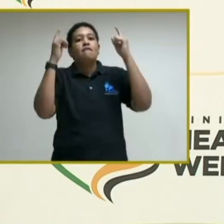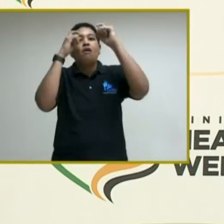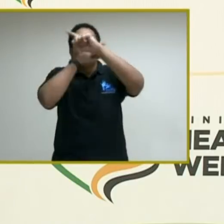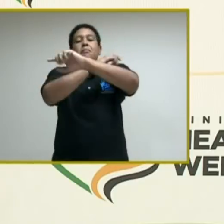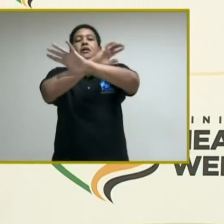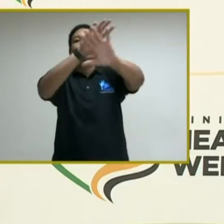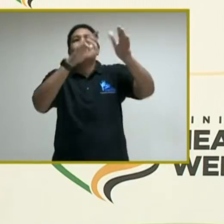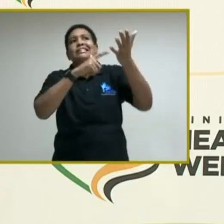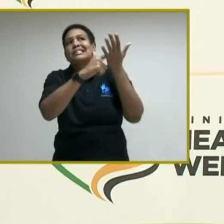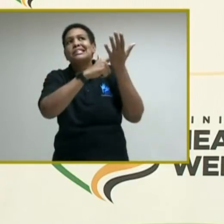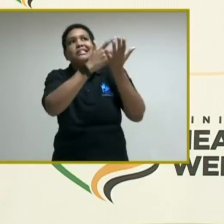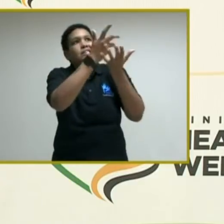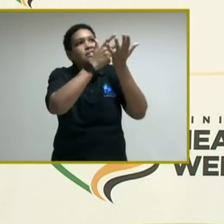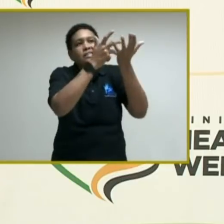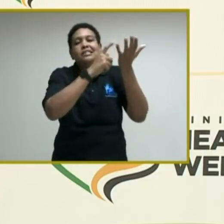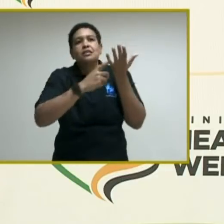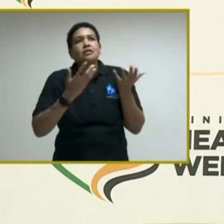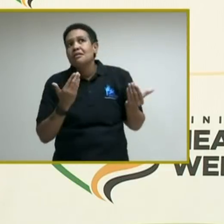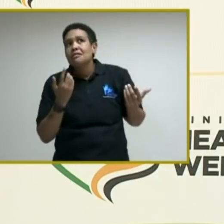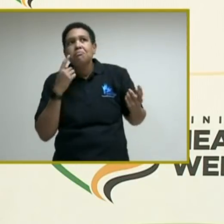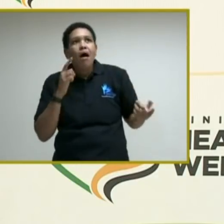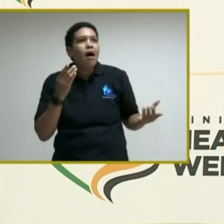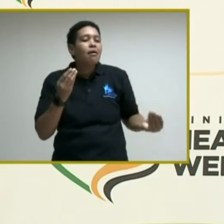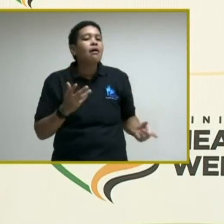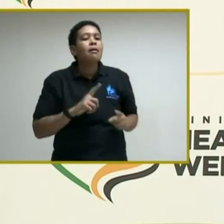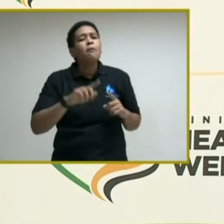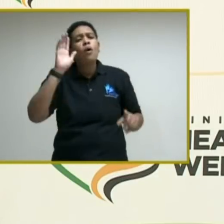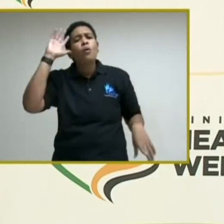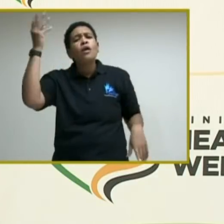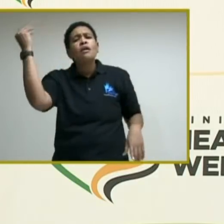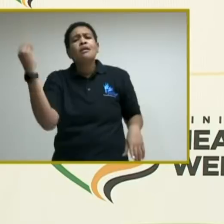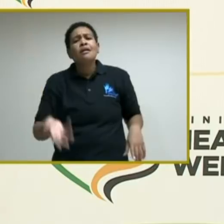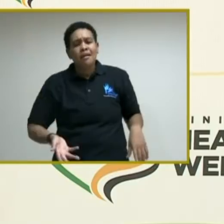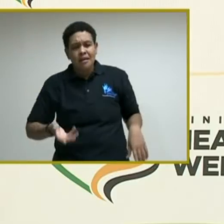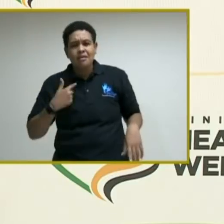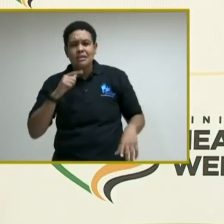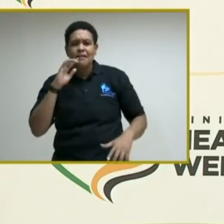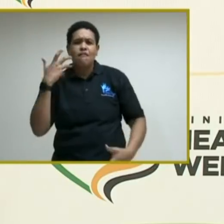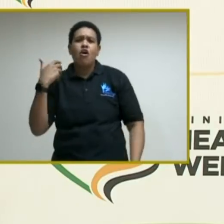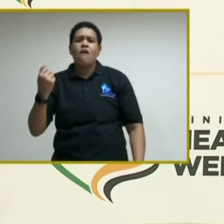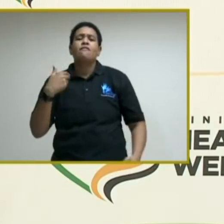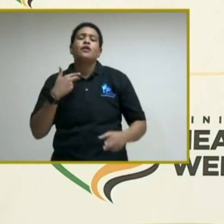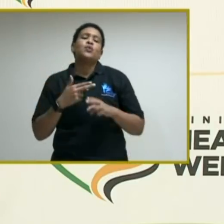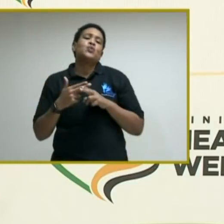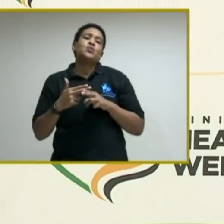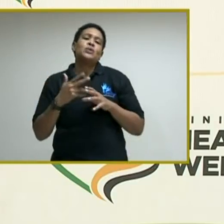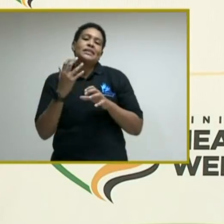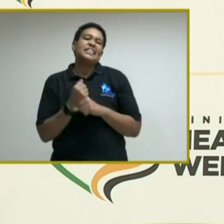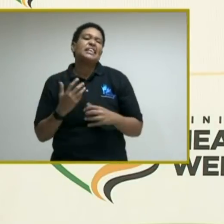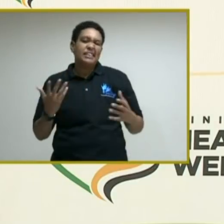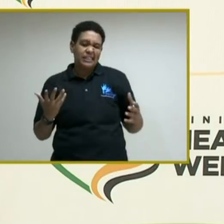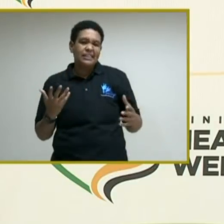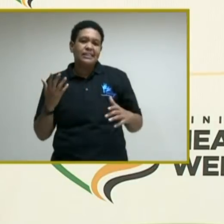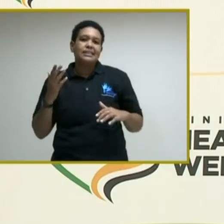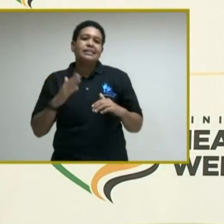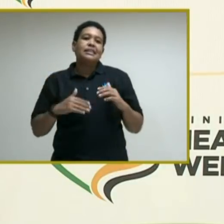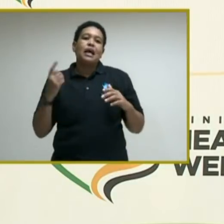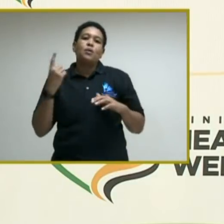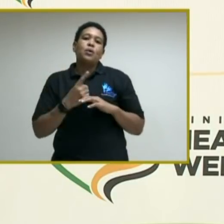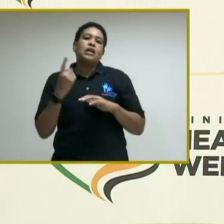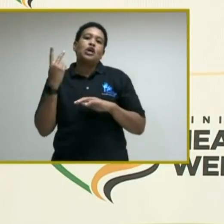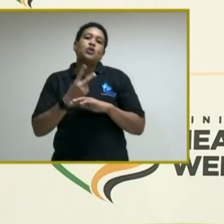around negotiations and discussions. But it will come. And I'm very confident that we are closer than we were a day or two